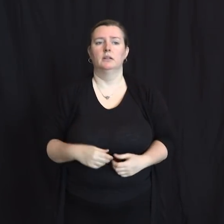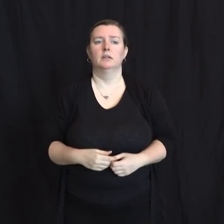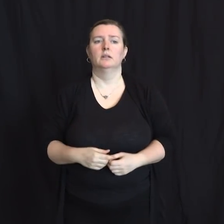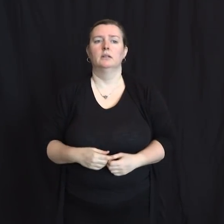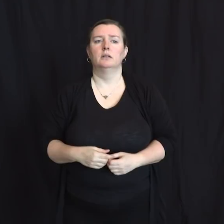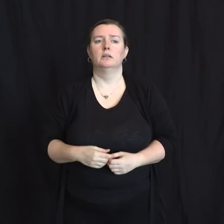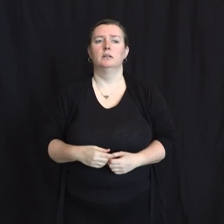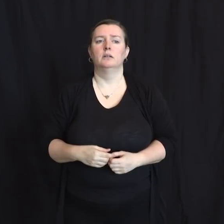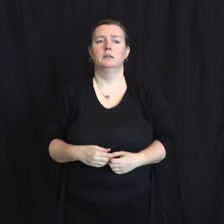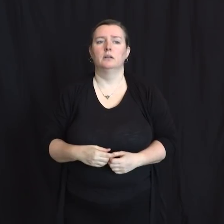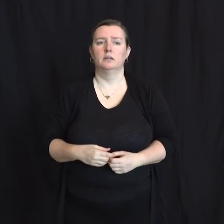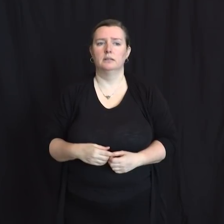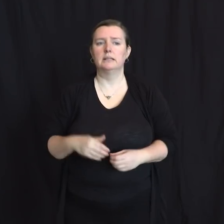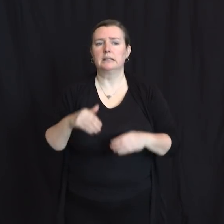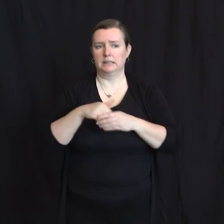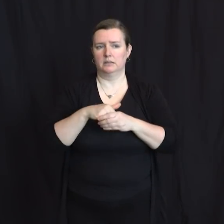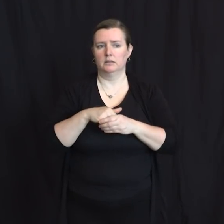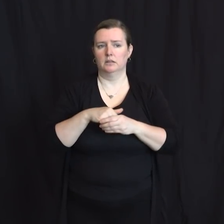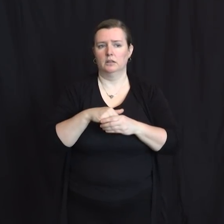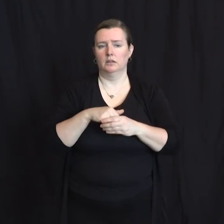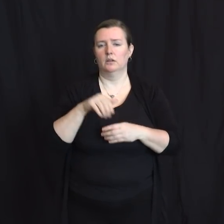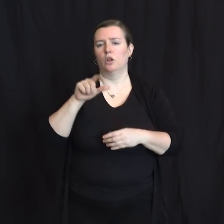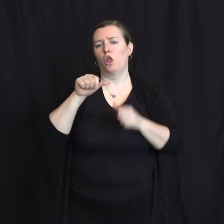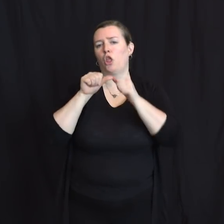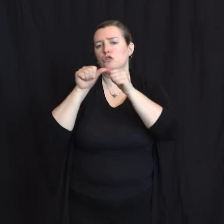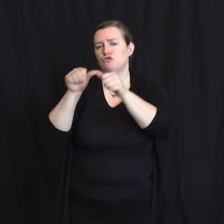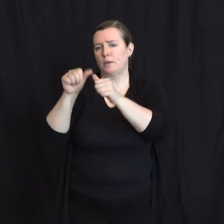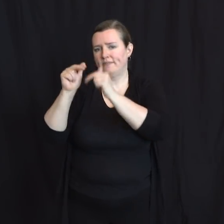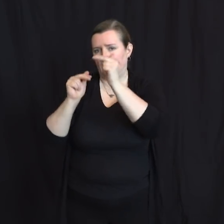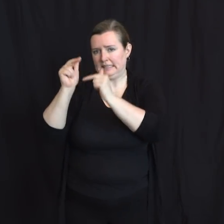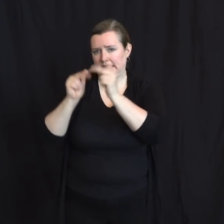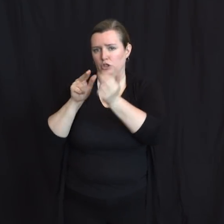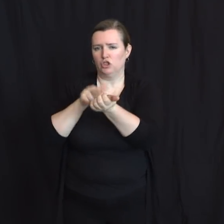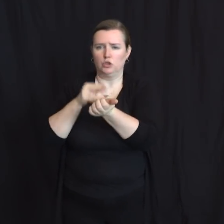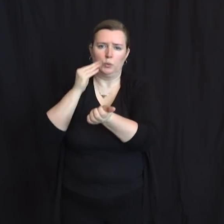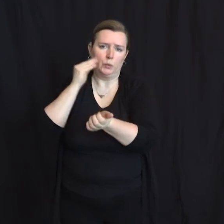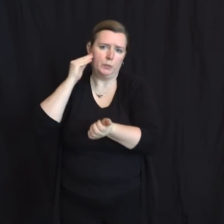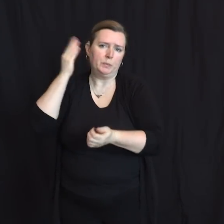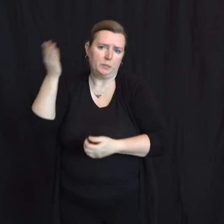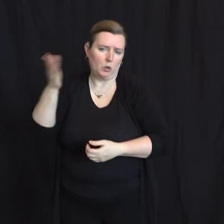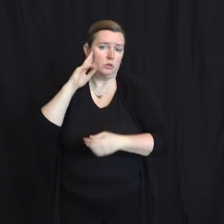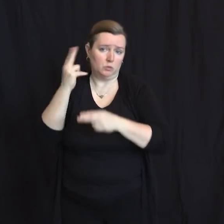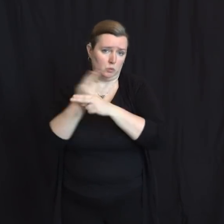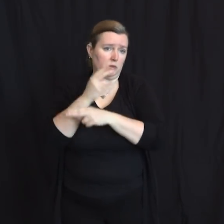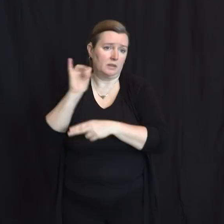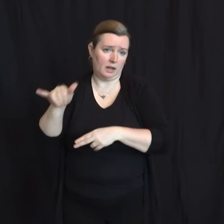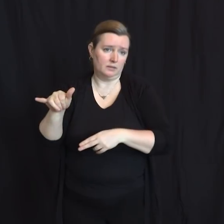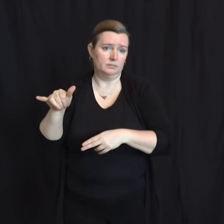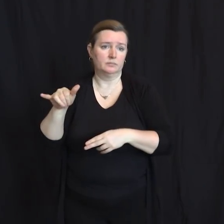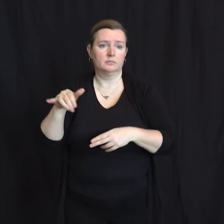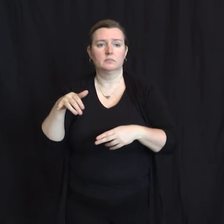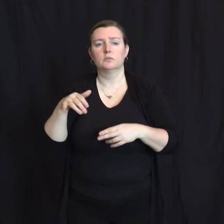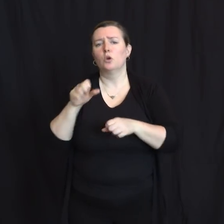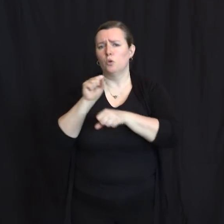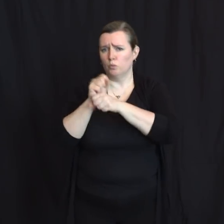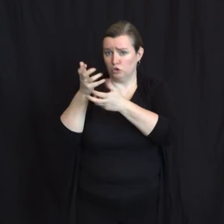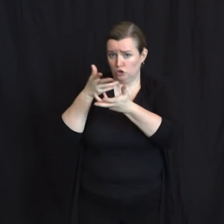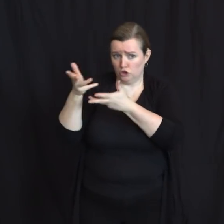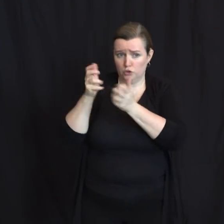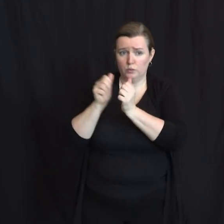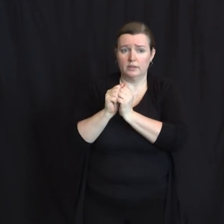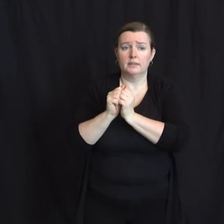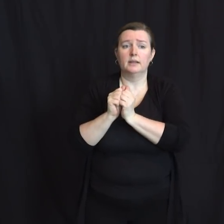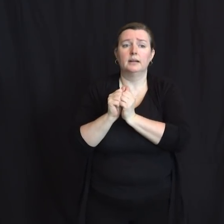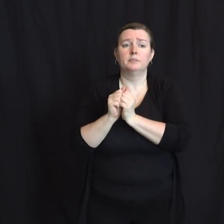long-term care facilities in Camden County will start within the next 2 weeks. We're also working with Mayor Baraka on testing for